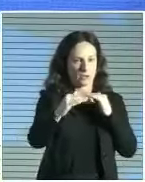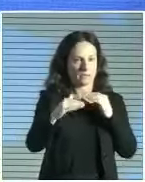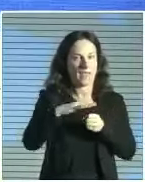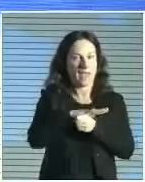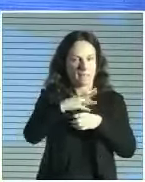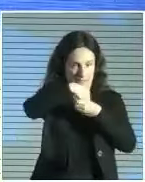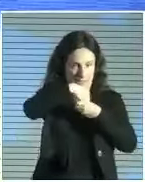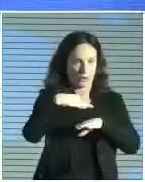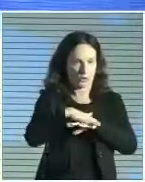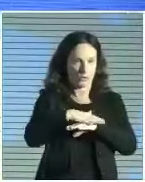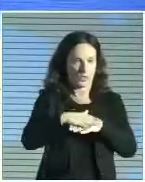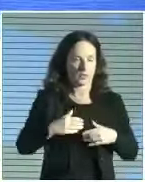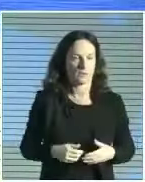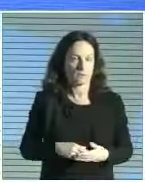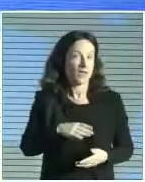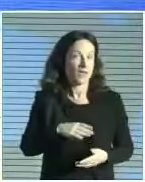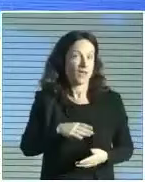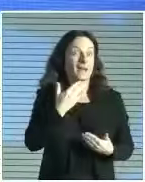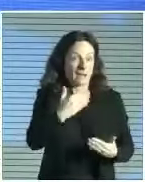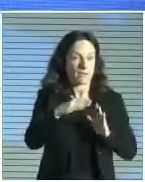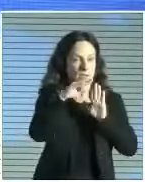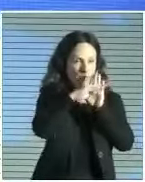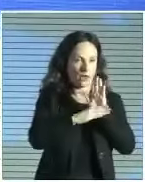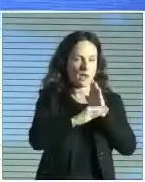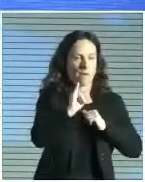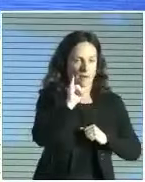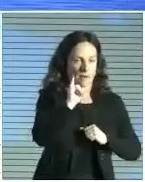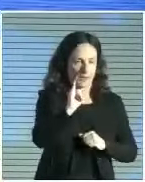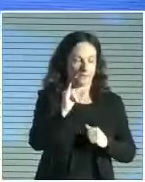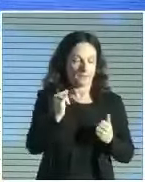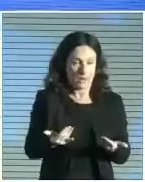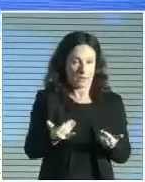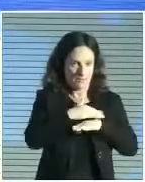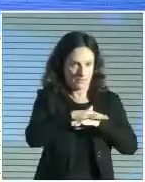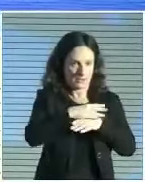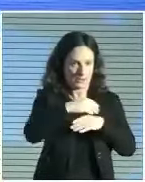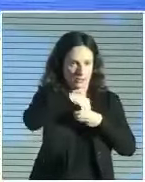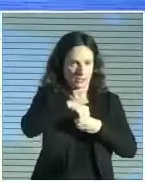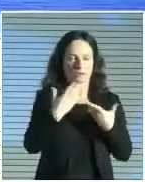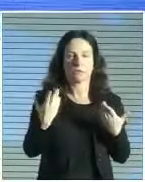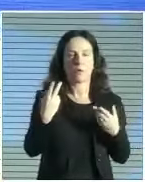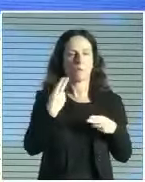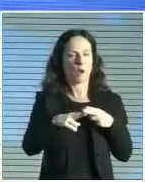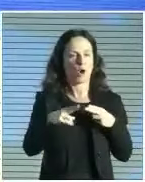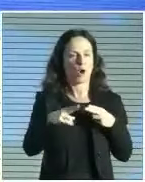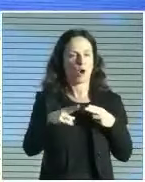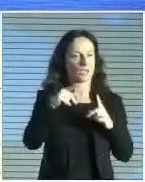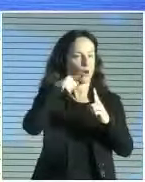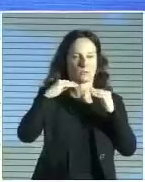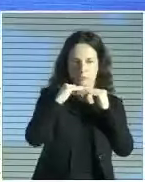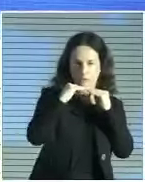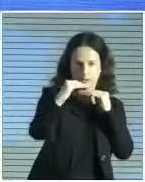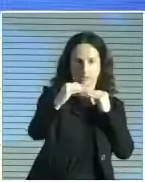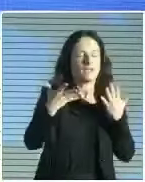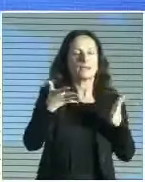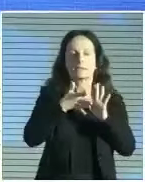have within the ministry, we have a sustainable policy, which means that all the 130